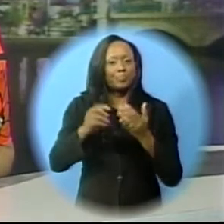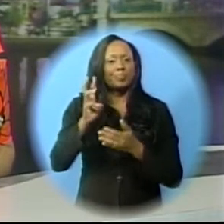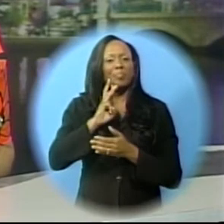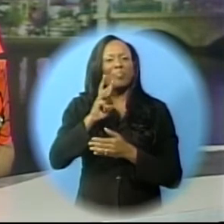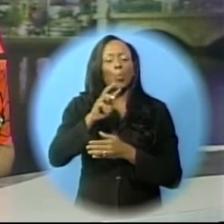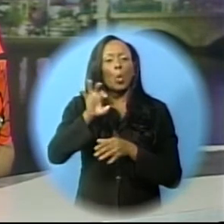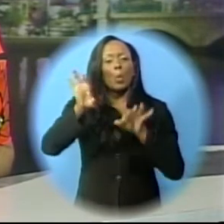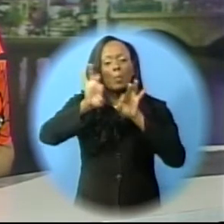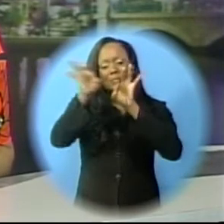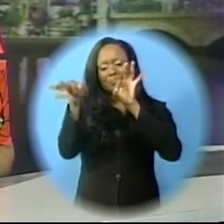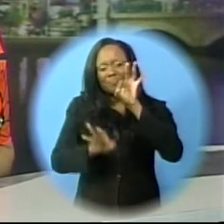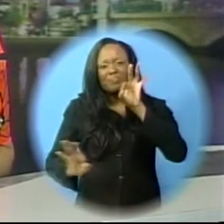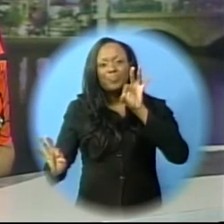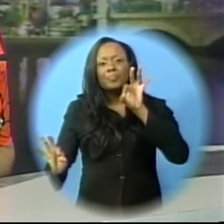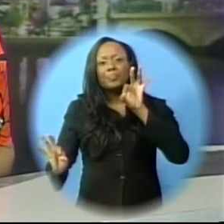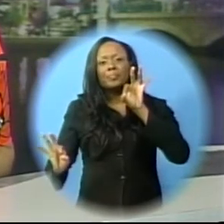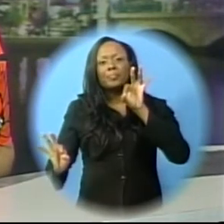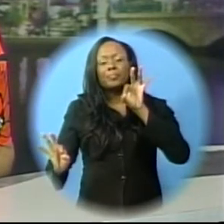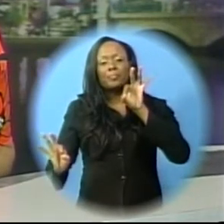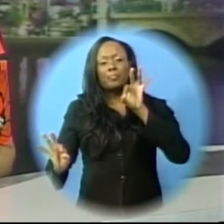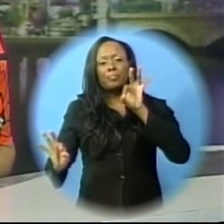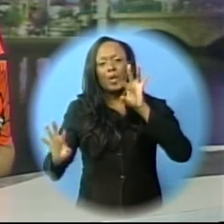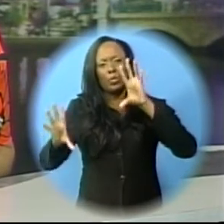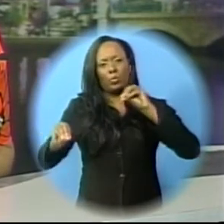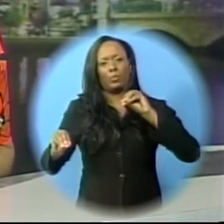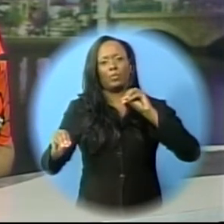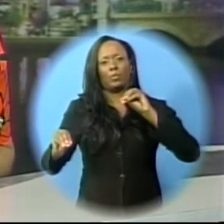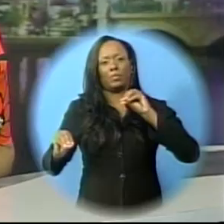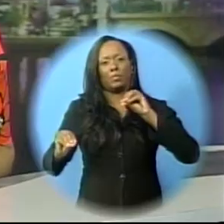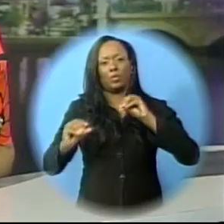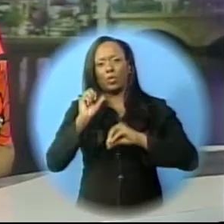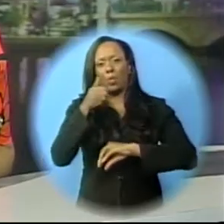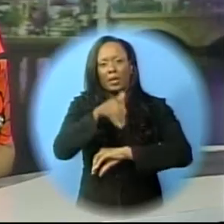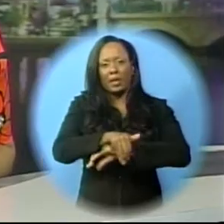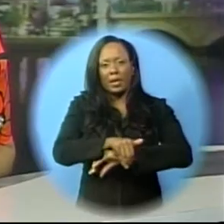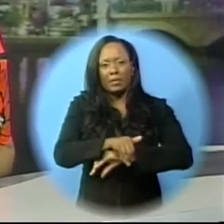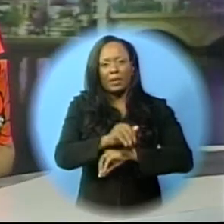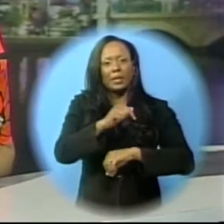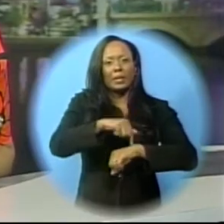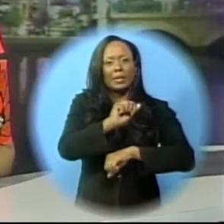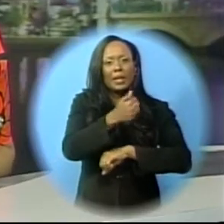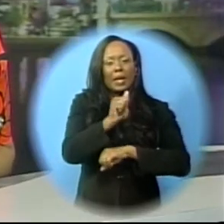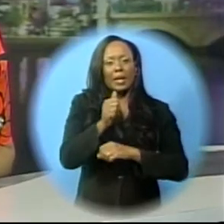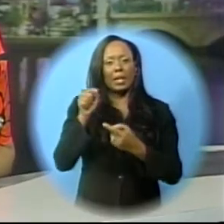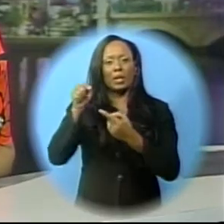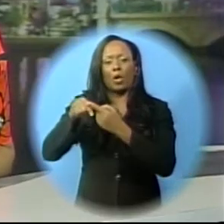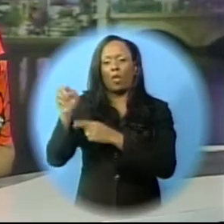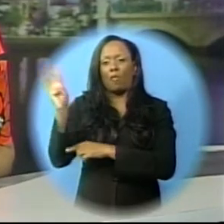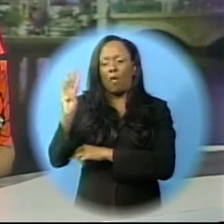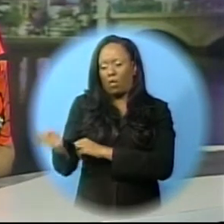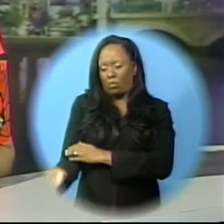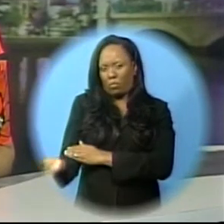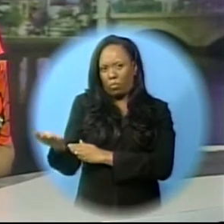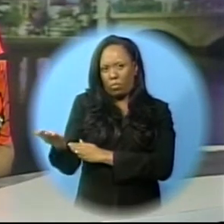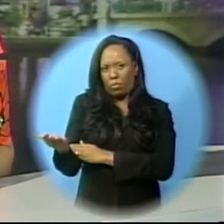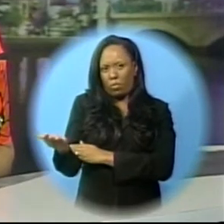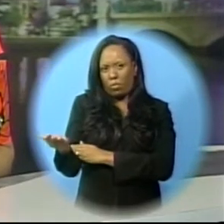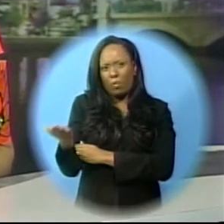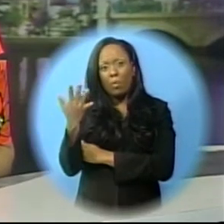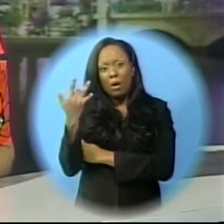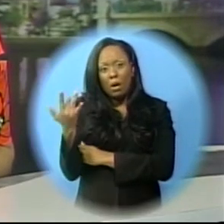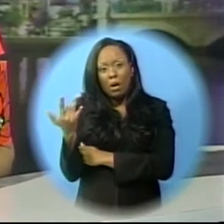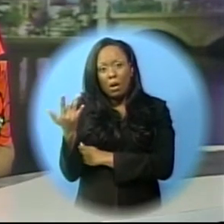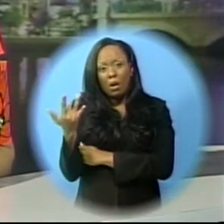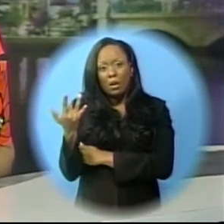system starting tomorrow night from about 10 until 4 the following morning. This is being done in an effort to allow the Lamberts